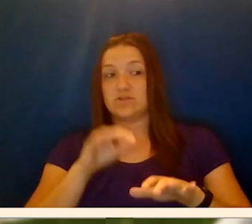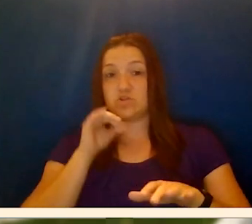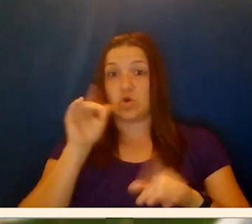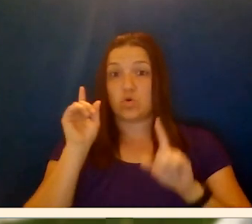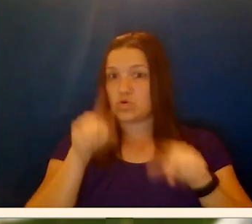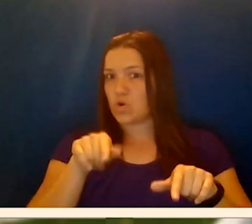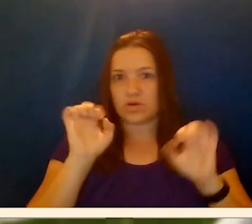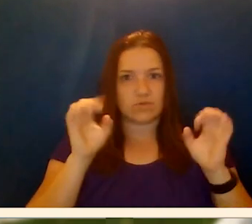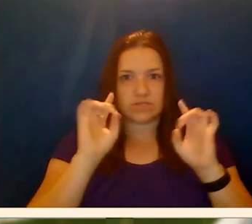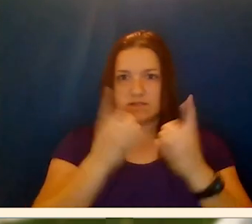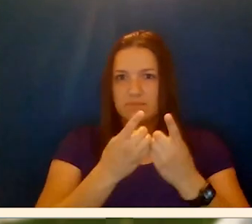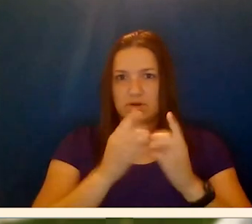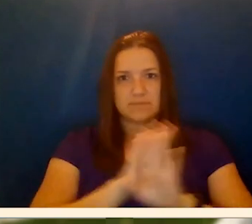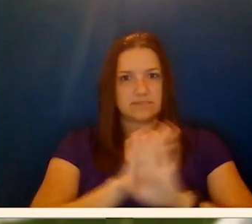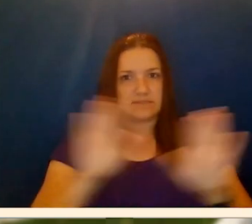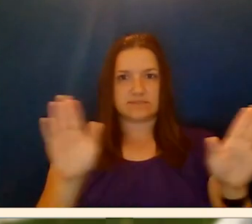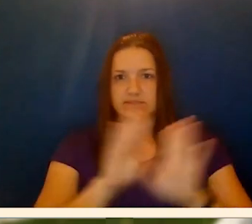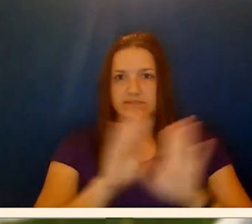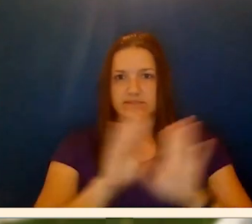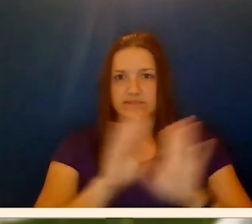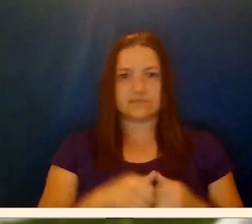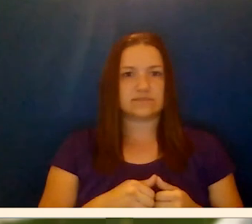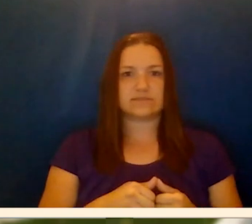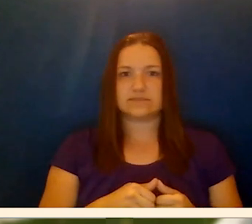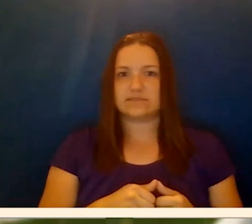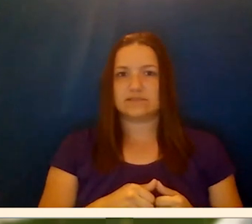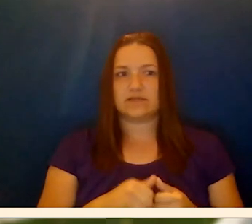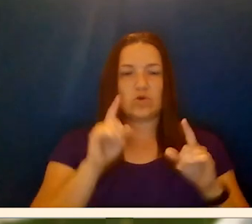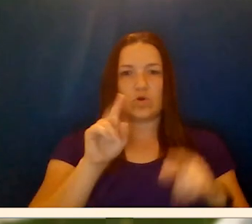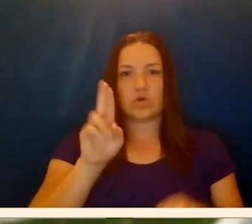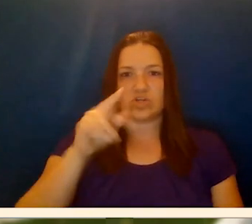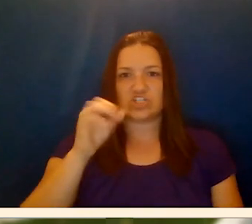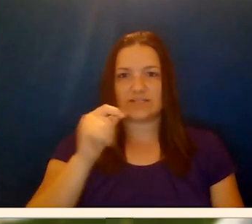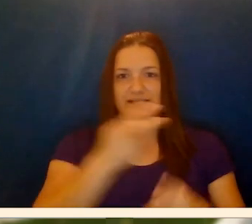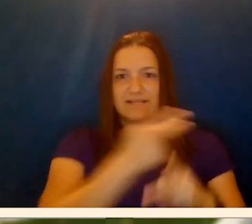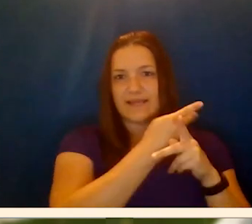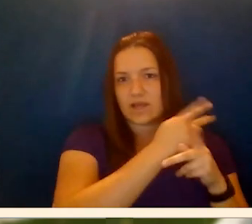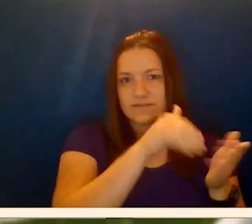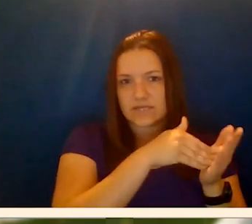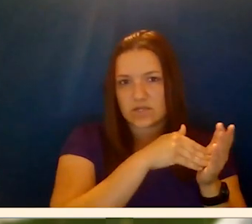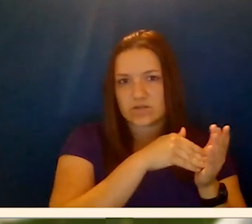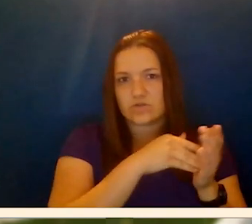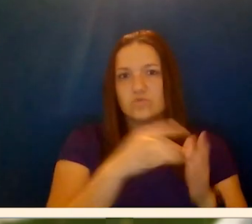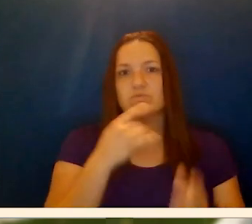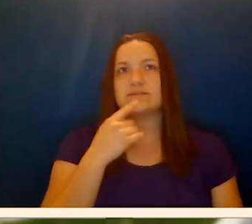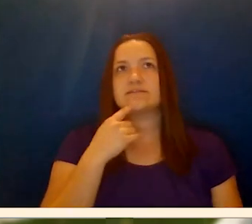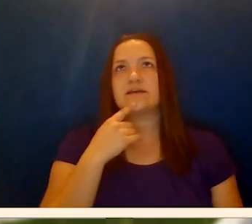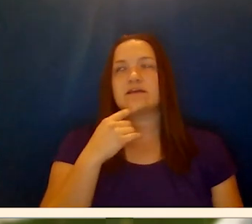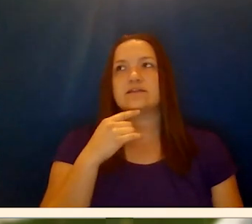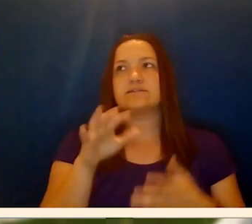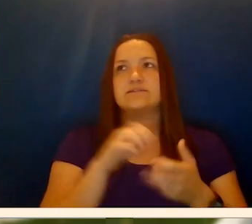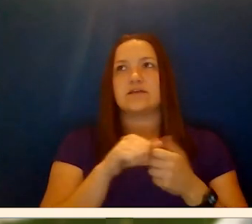department, you know, our urgent care centers, we declared the disaster